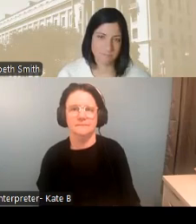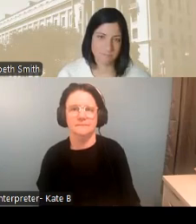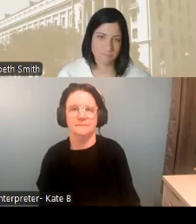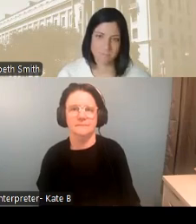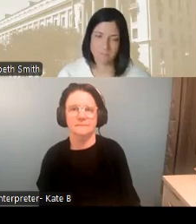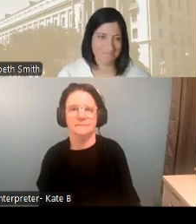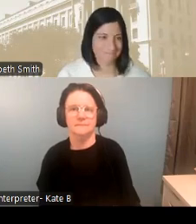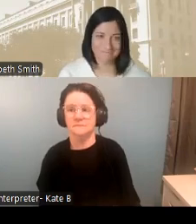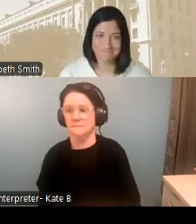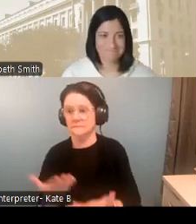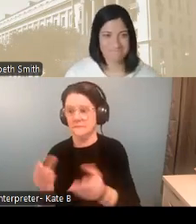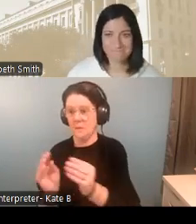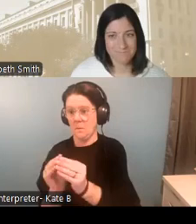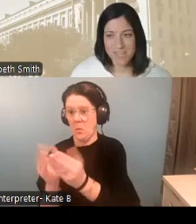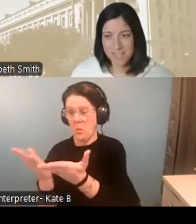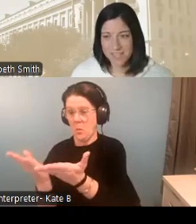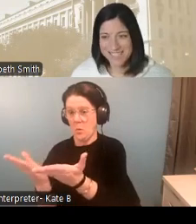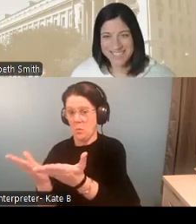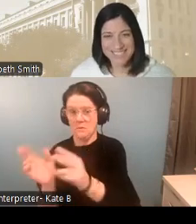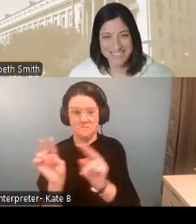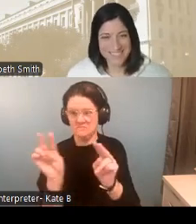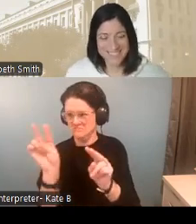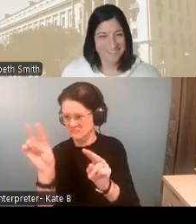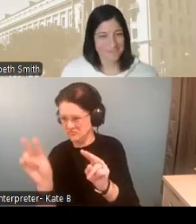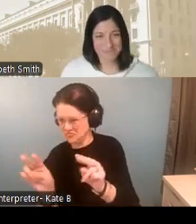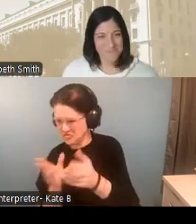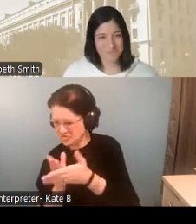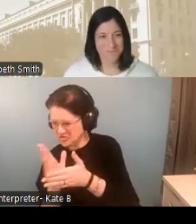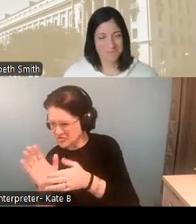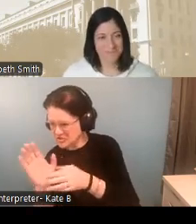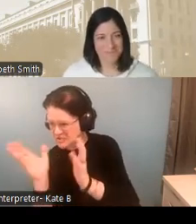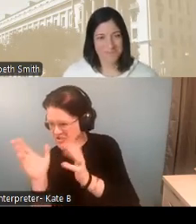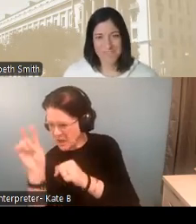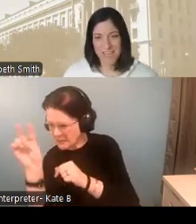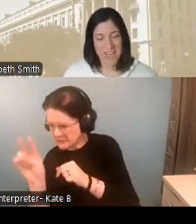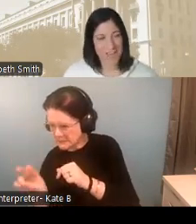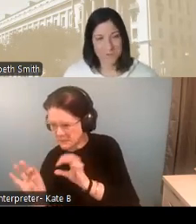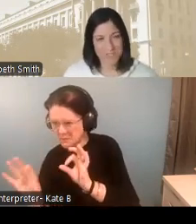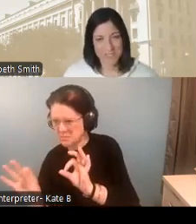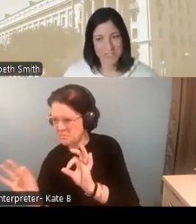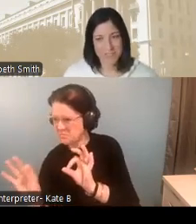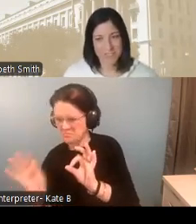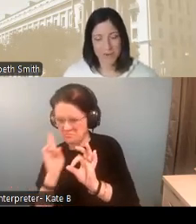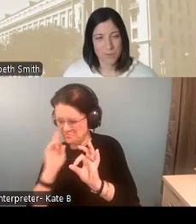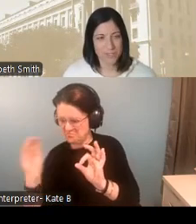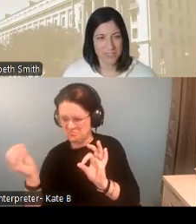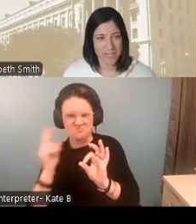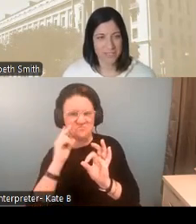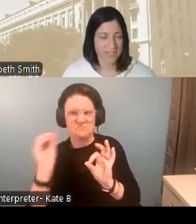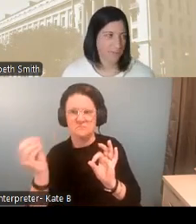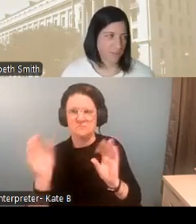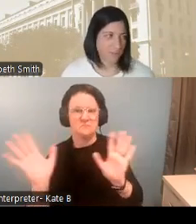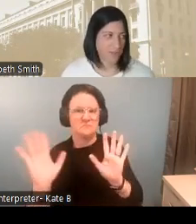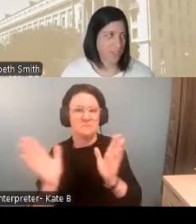Well, Elizabeth, anything else on your end? I'm trying to look through the chat to see if there was anything dropped in there. Yeah, I don't see anything else either. I would just